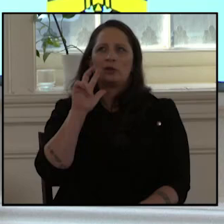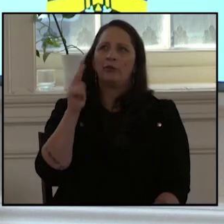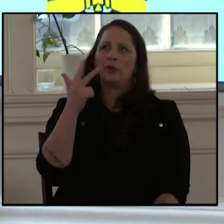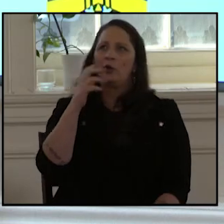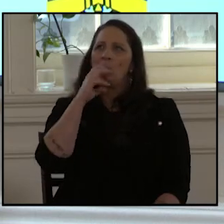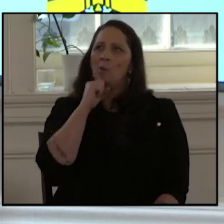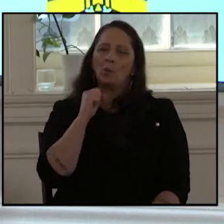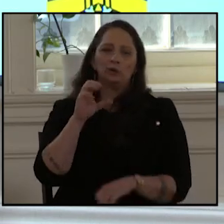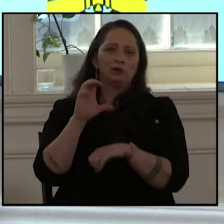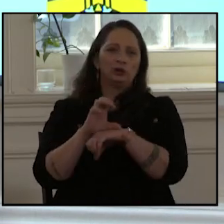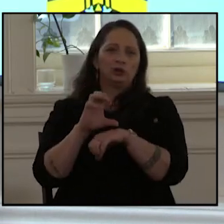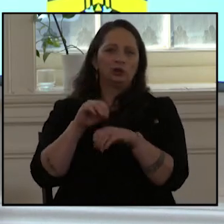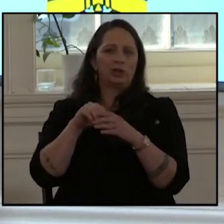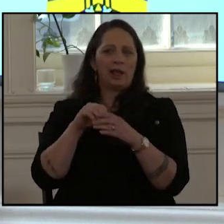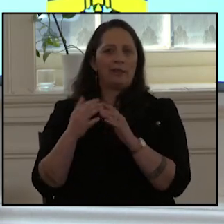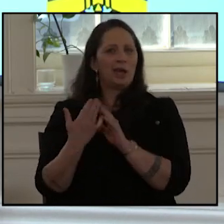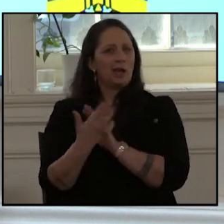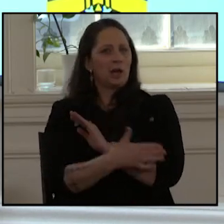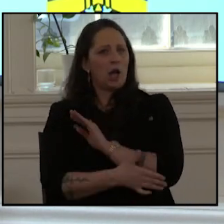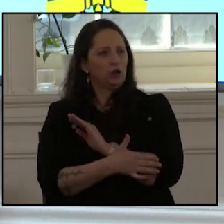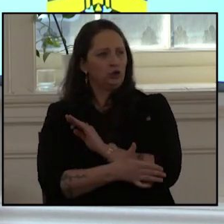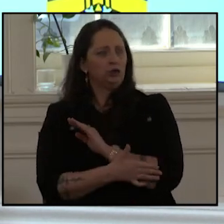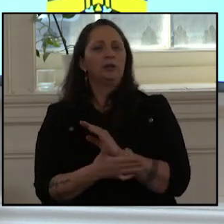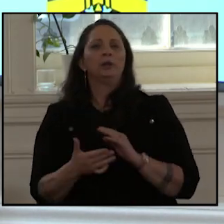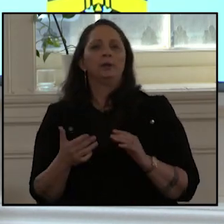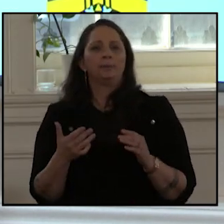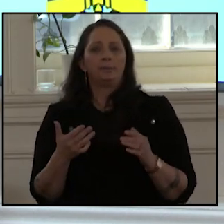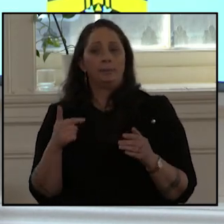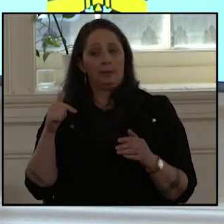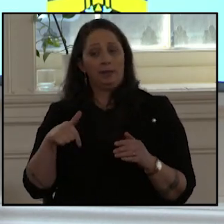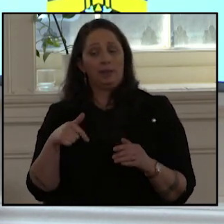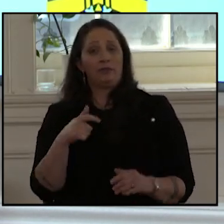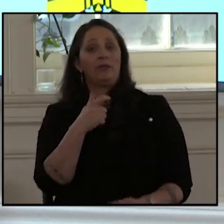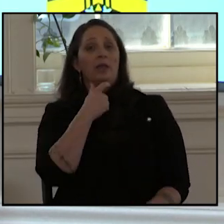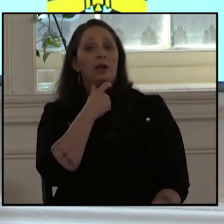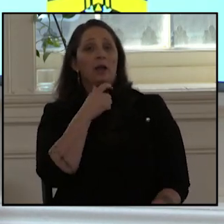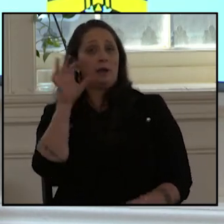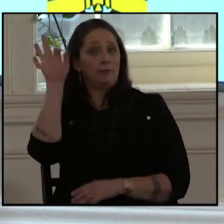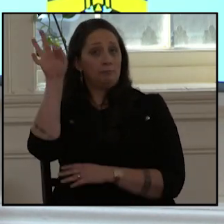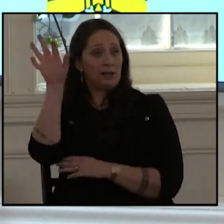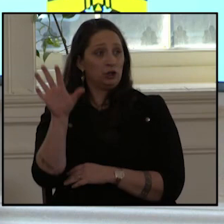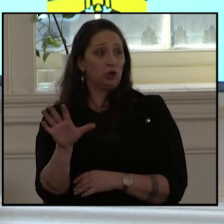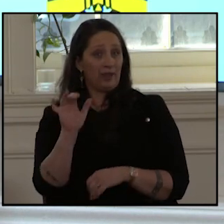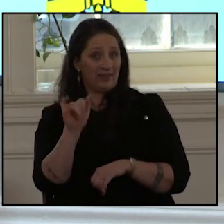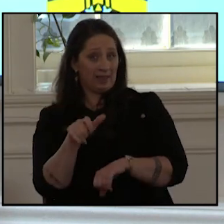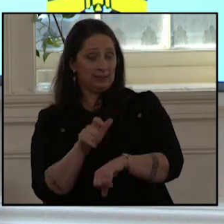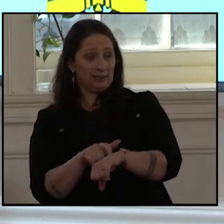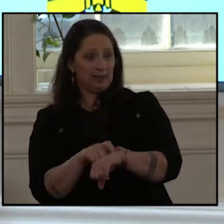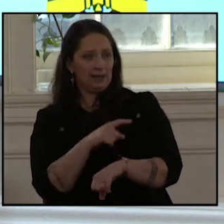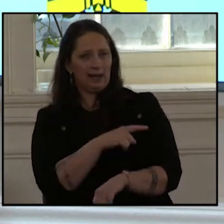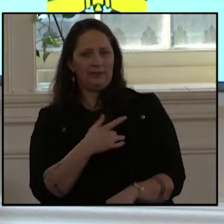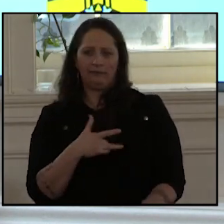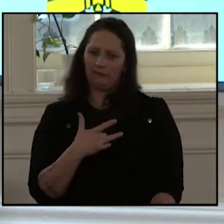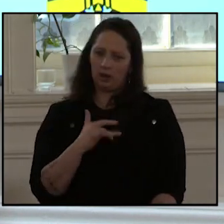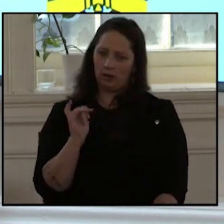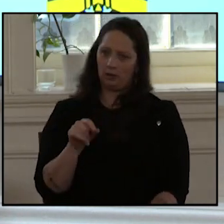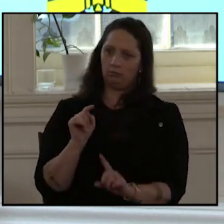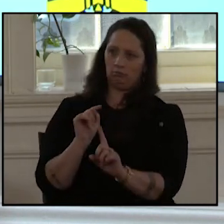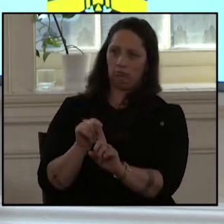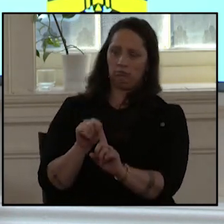the country. And the minister at the time thought that she would